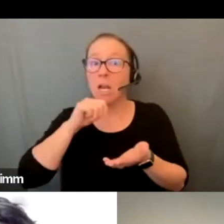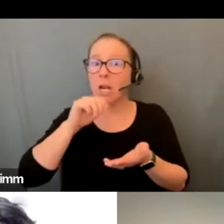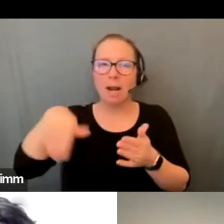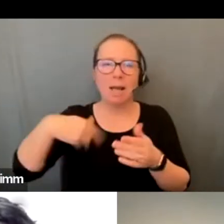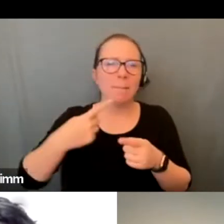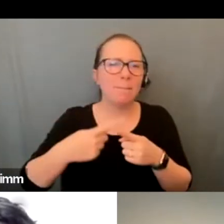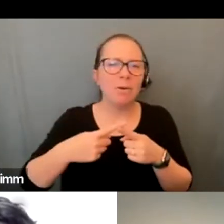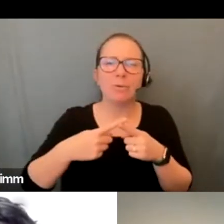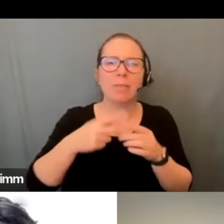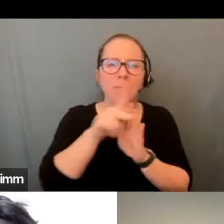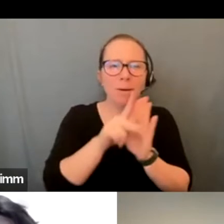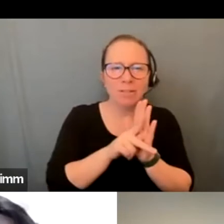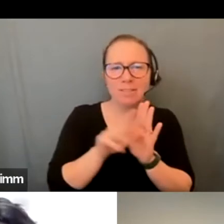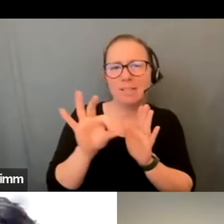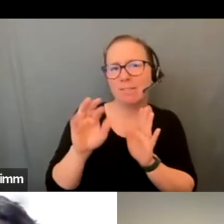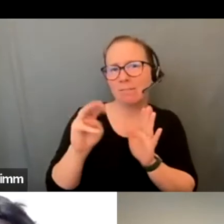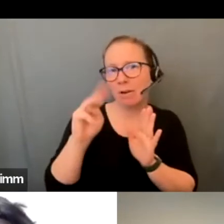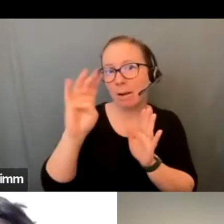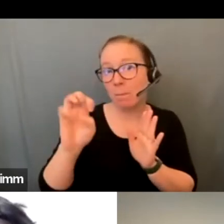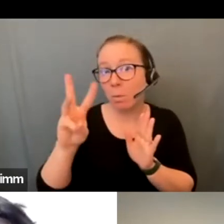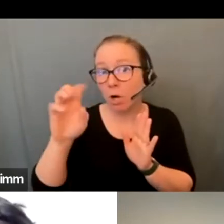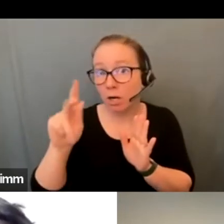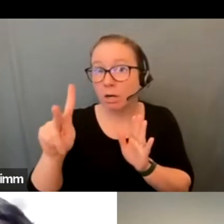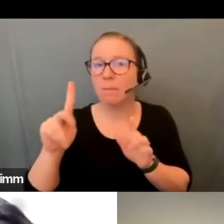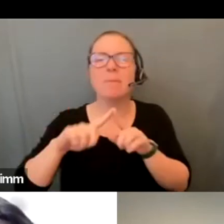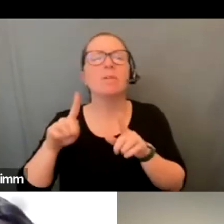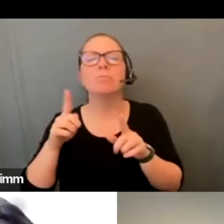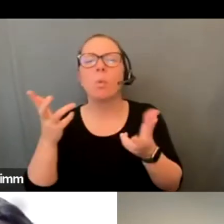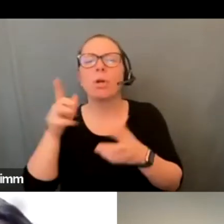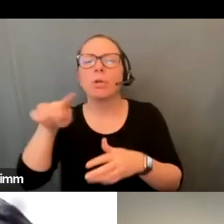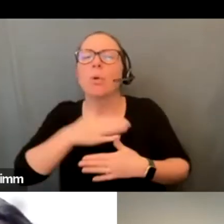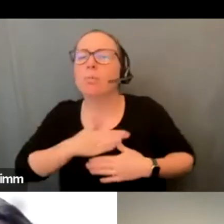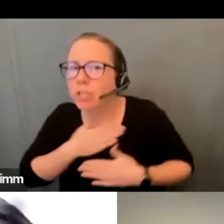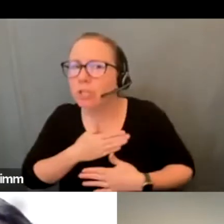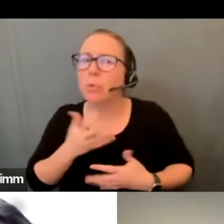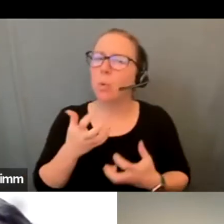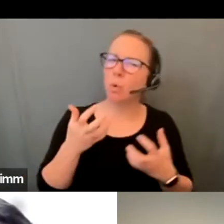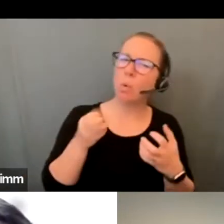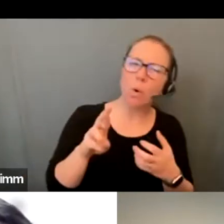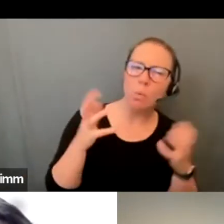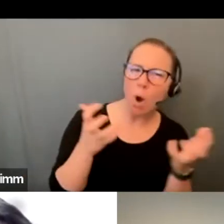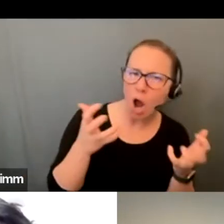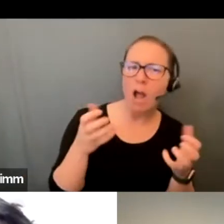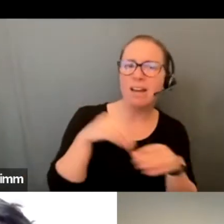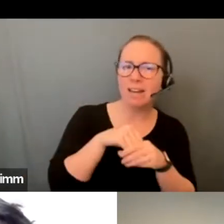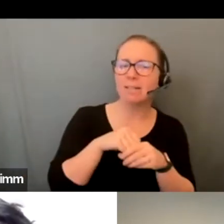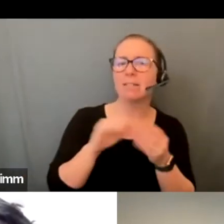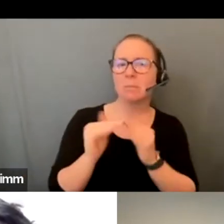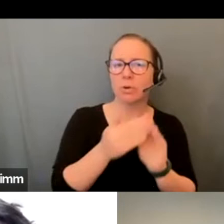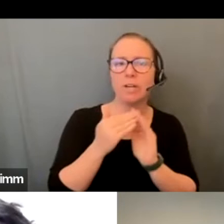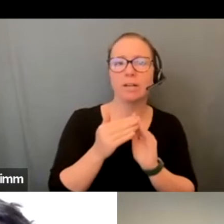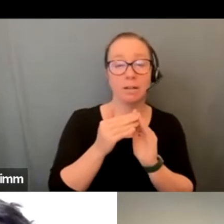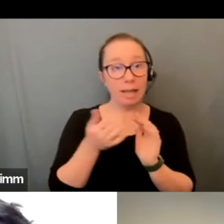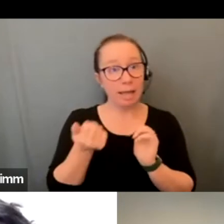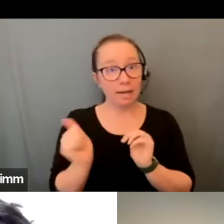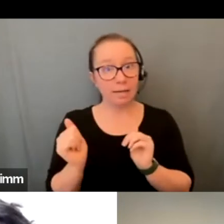frameworks, but what are you noticing, appreciating, and longing for in community connections? Is there any takeaway or link that you want to make before we take a